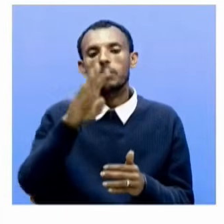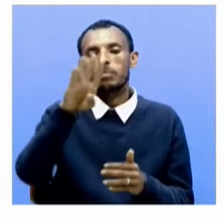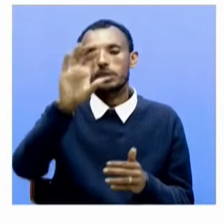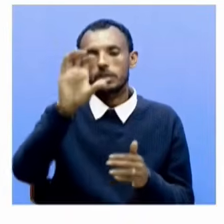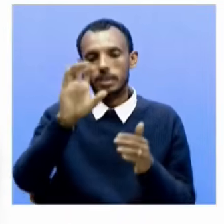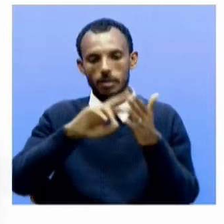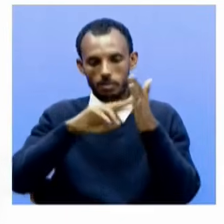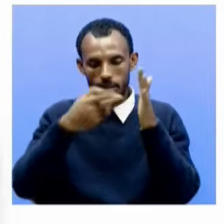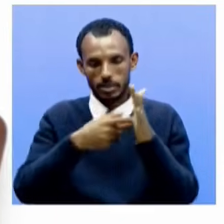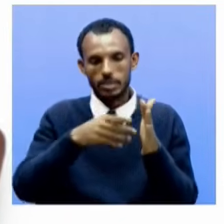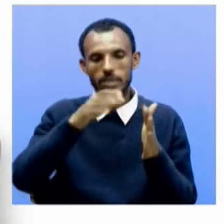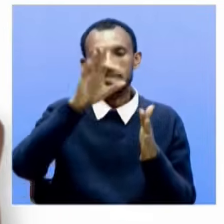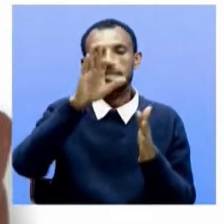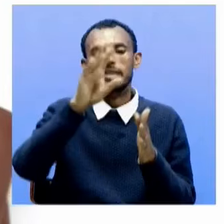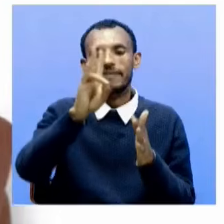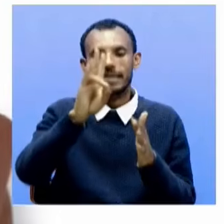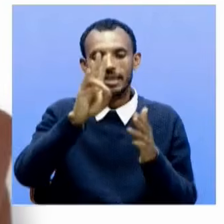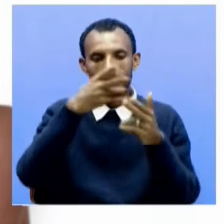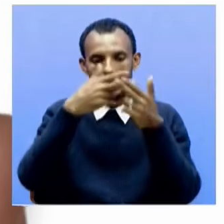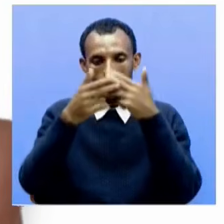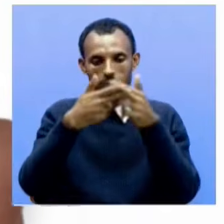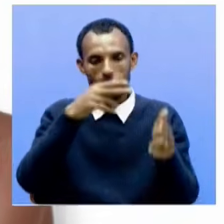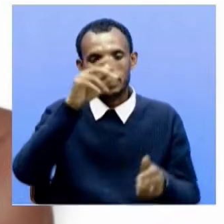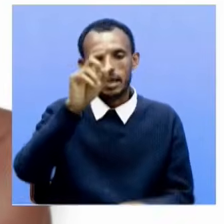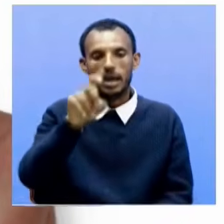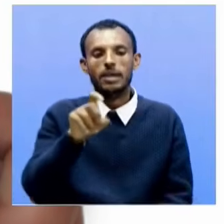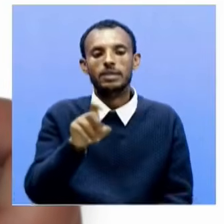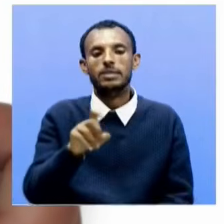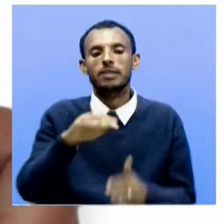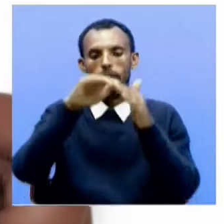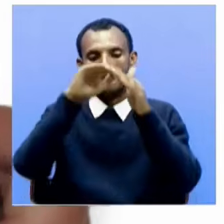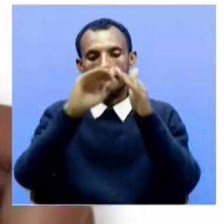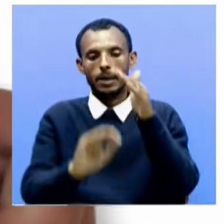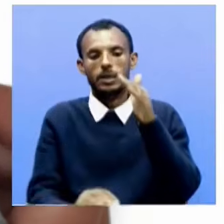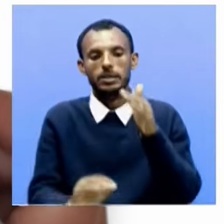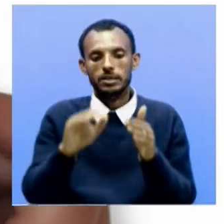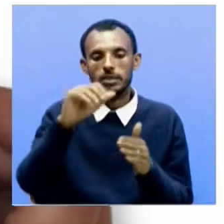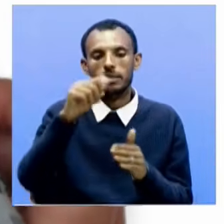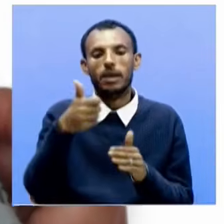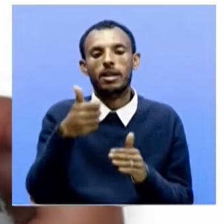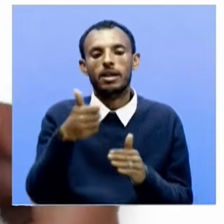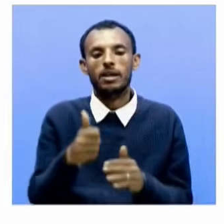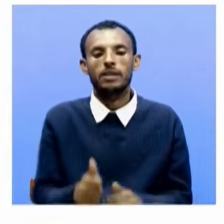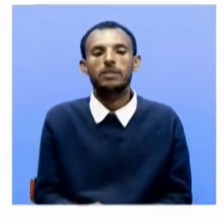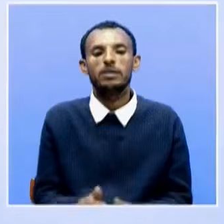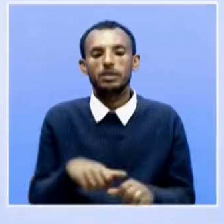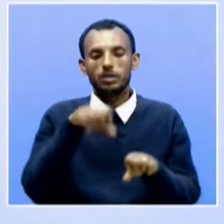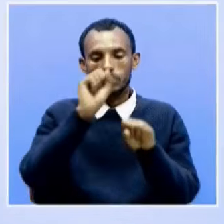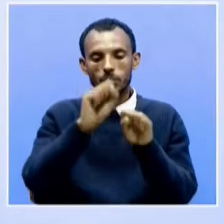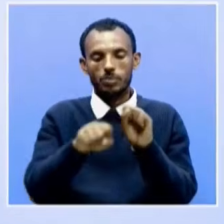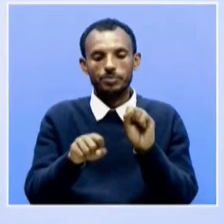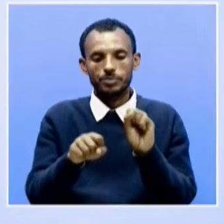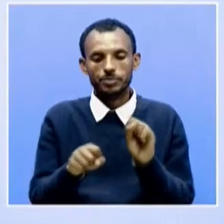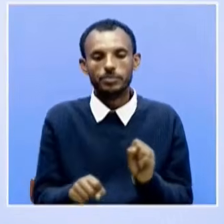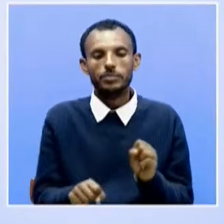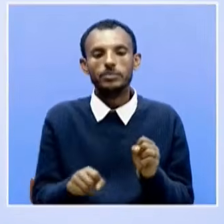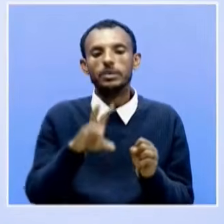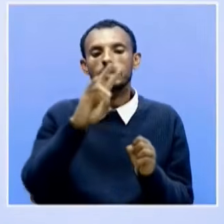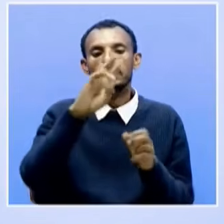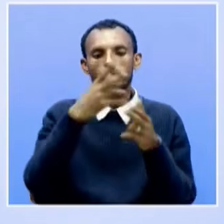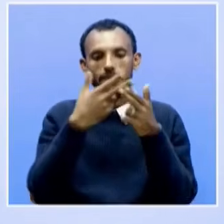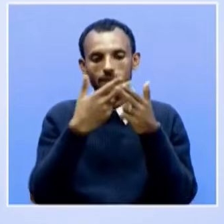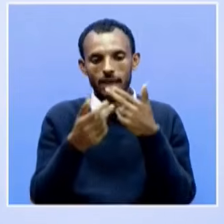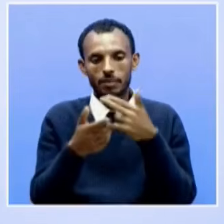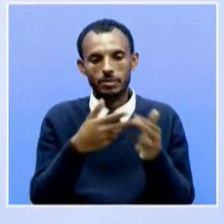is 7 times x minus 10 degree, right? So 7